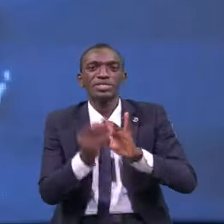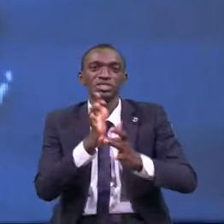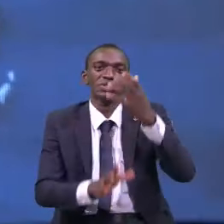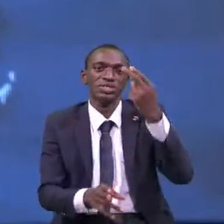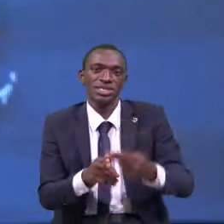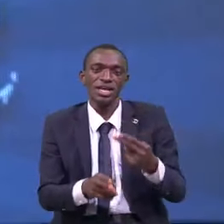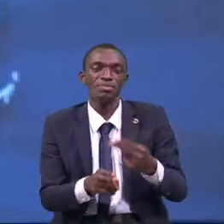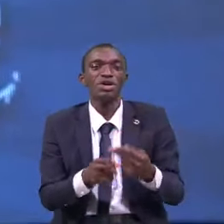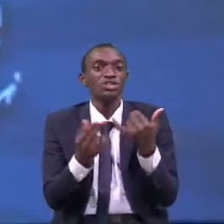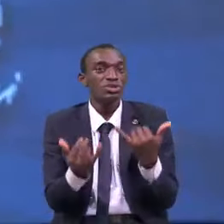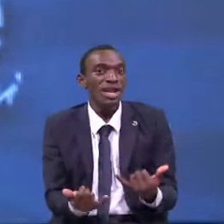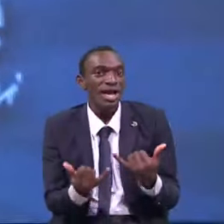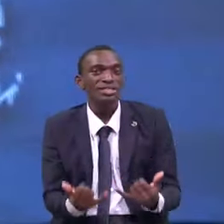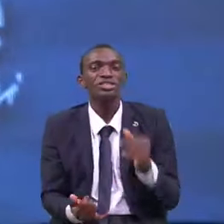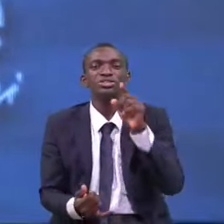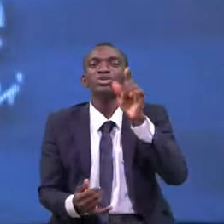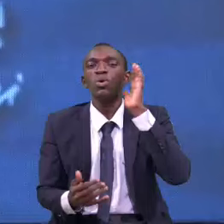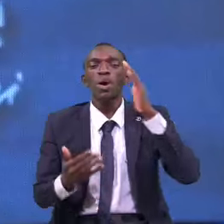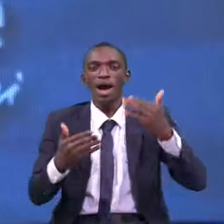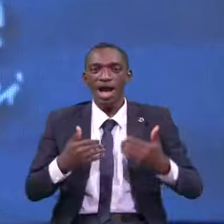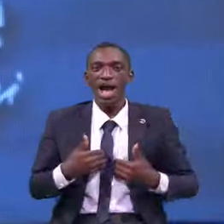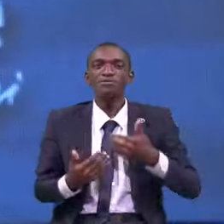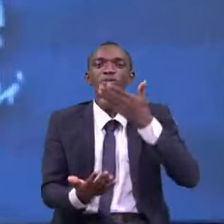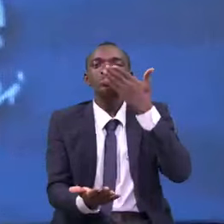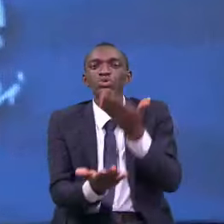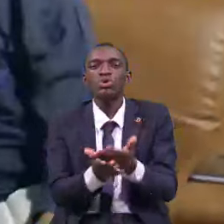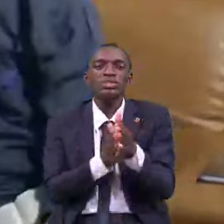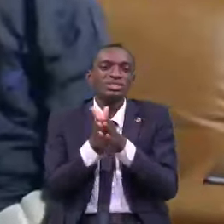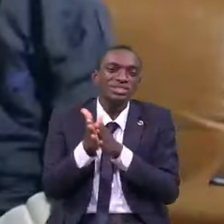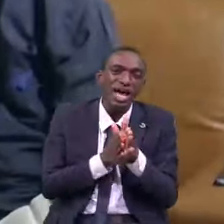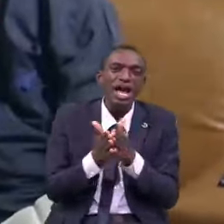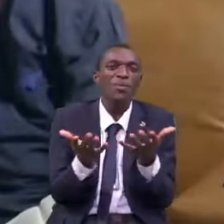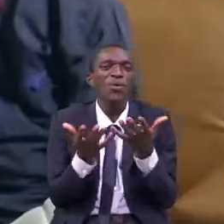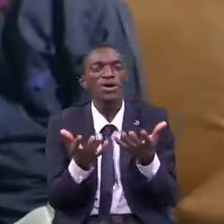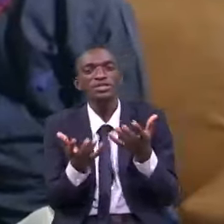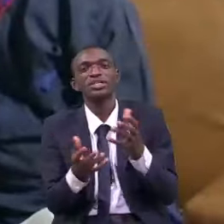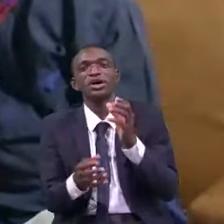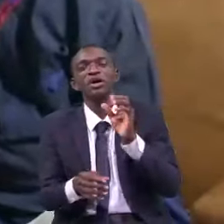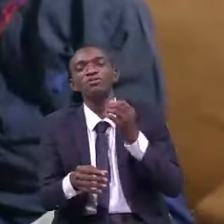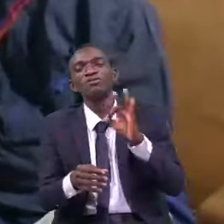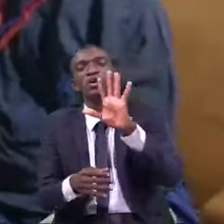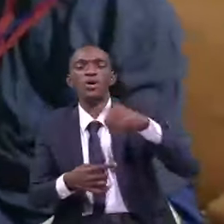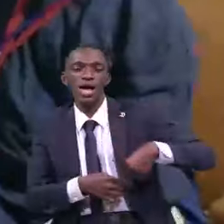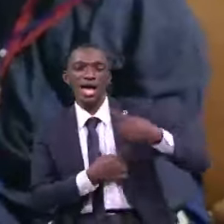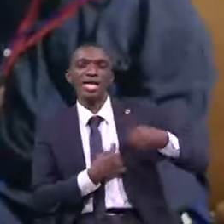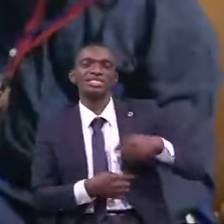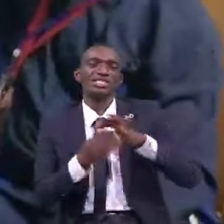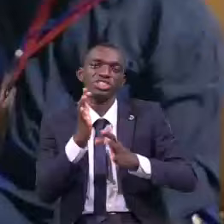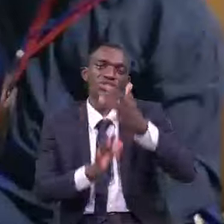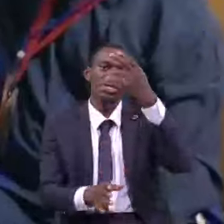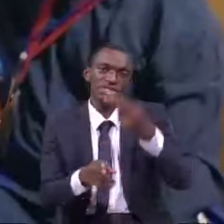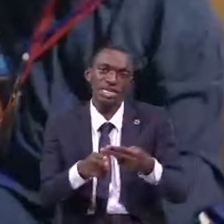Tonight you're going to have the good desires of your heart in Jesus' name.